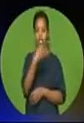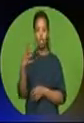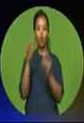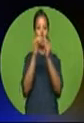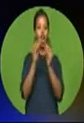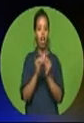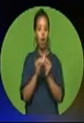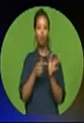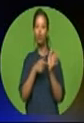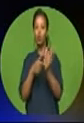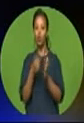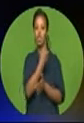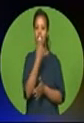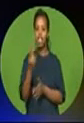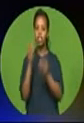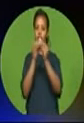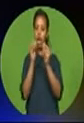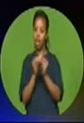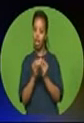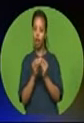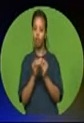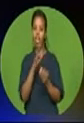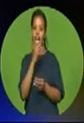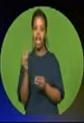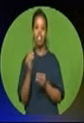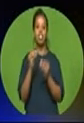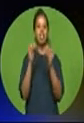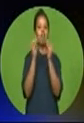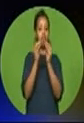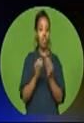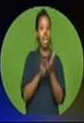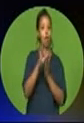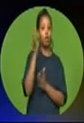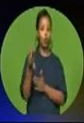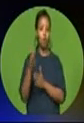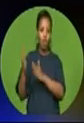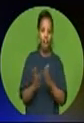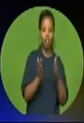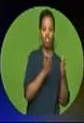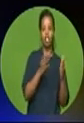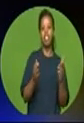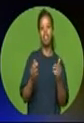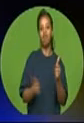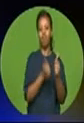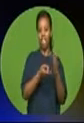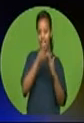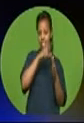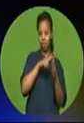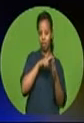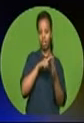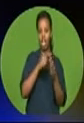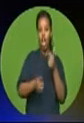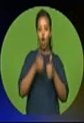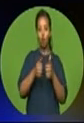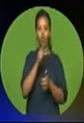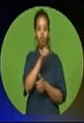of accounts shows each accounts and account numbers arranged in sequence in which they